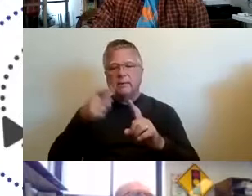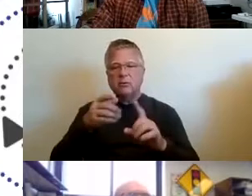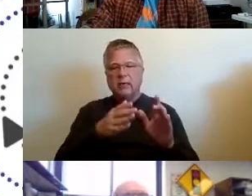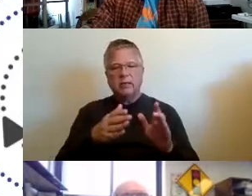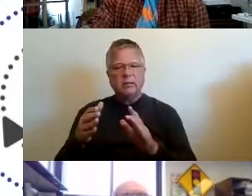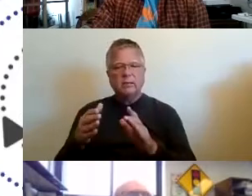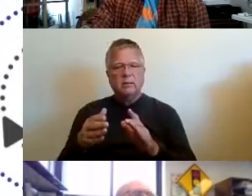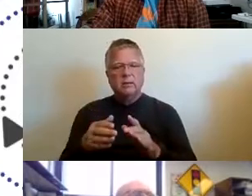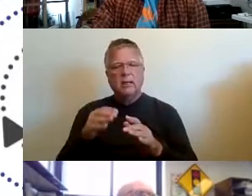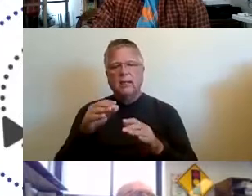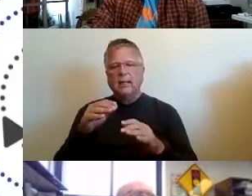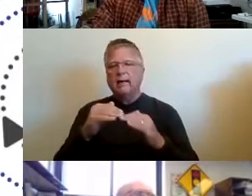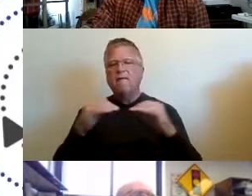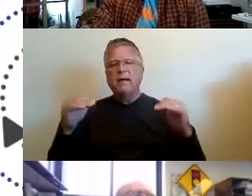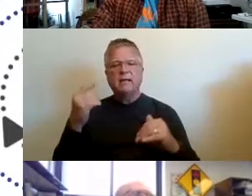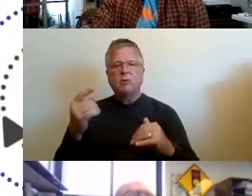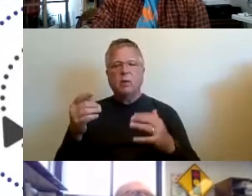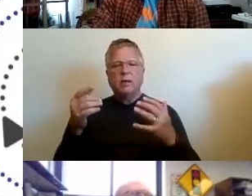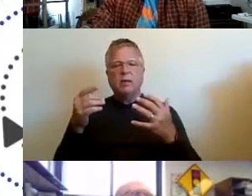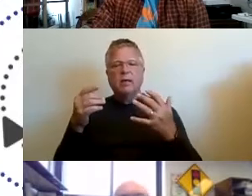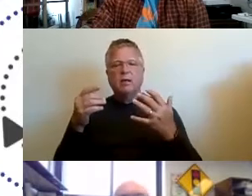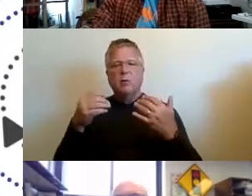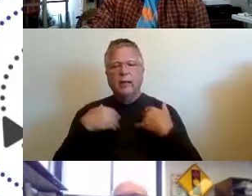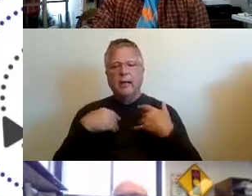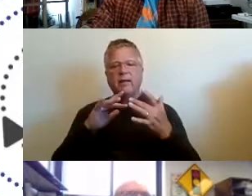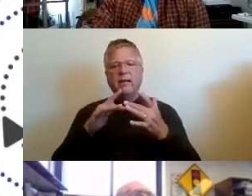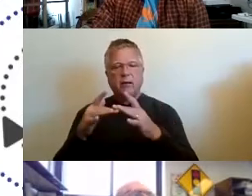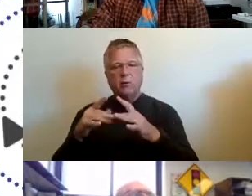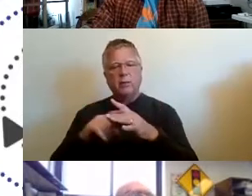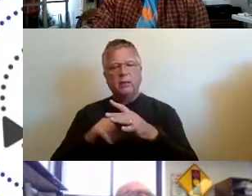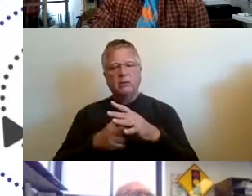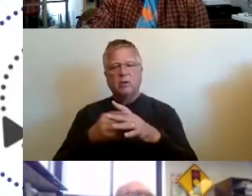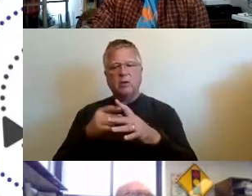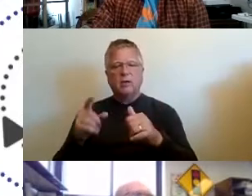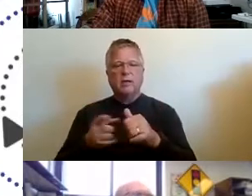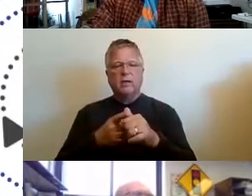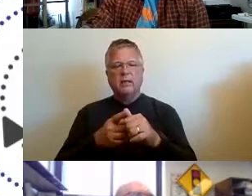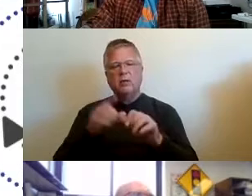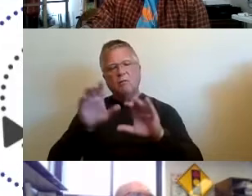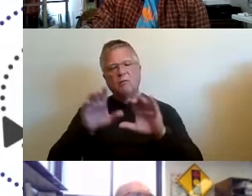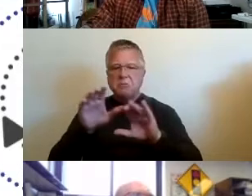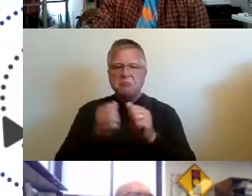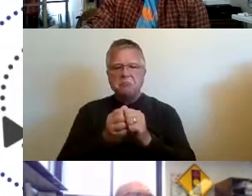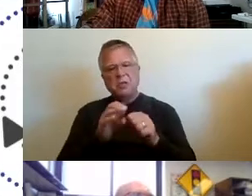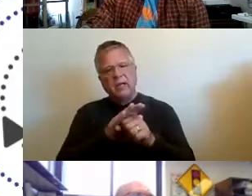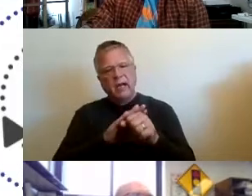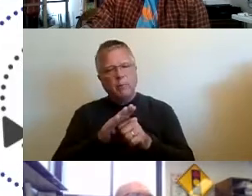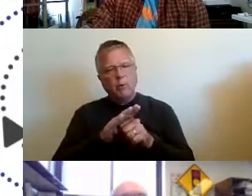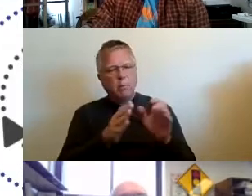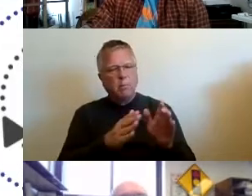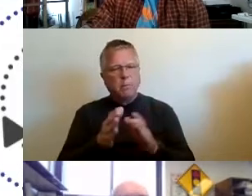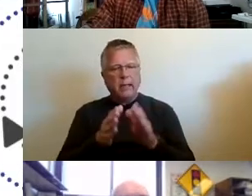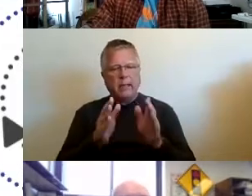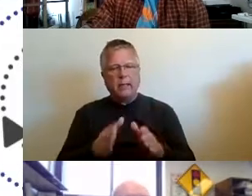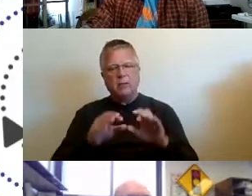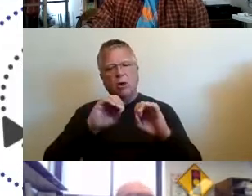like the phase 1, after the bike plus plan, we got those network. We start our initial conversation with our neighborhood planners, Office of